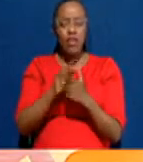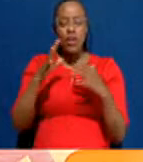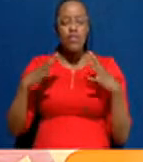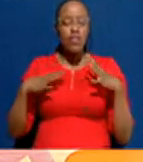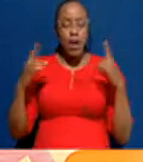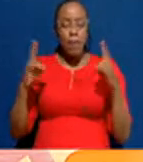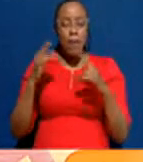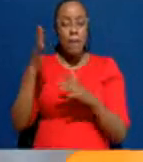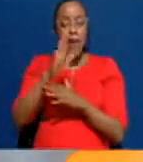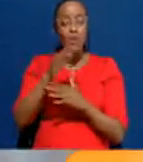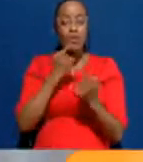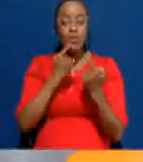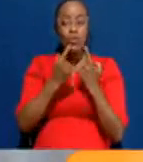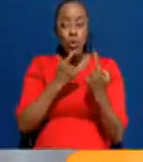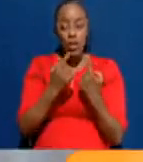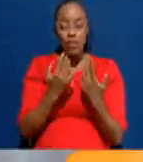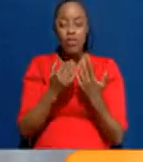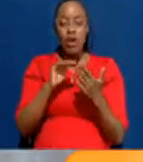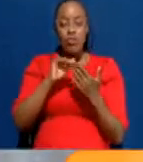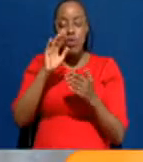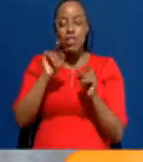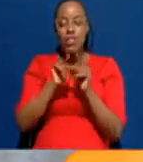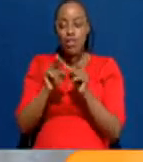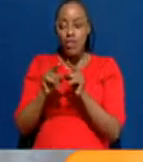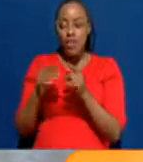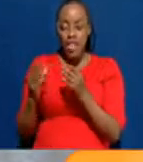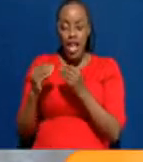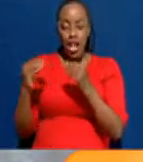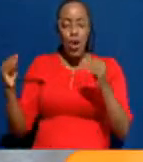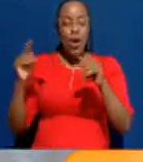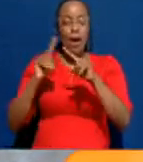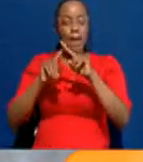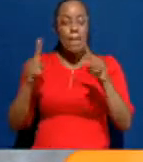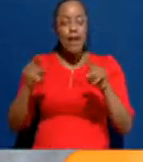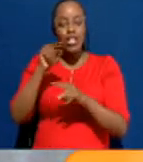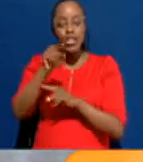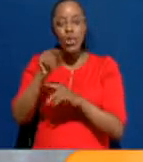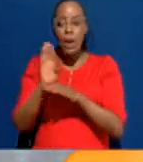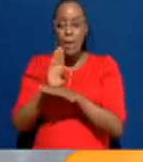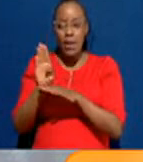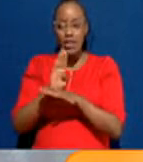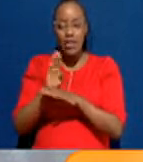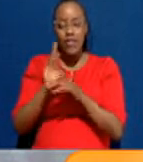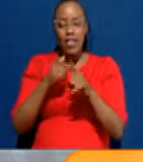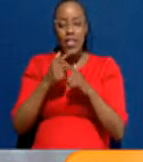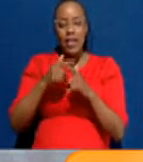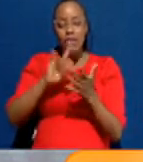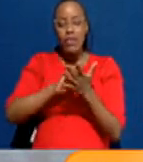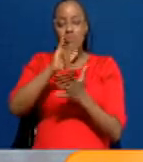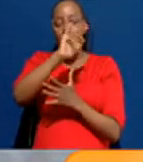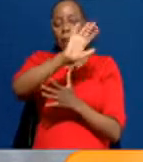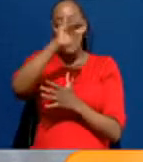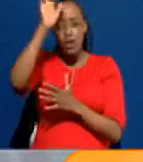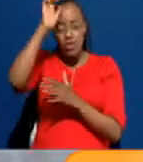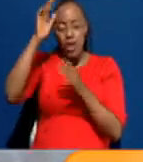quick break, come back and talk some. I mean, I can talk to you all night long, but you know, you're busy. You have to fly back to Eldoret. There's so many